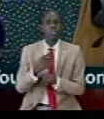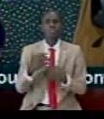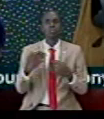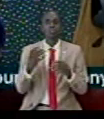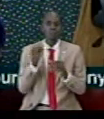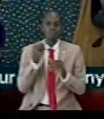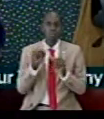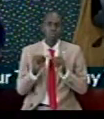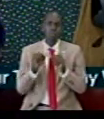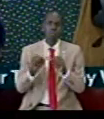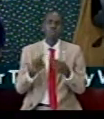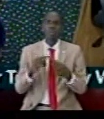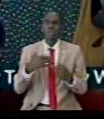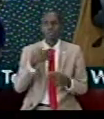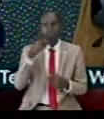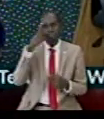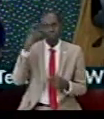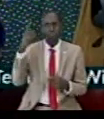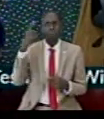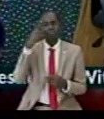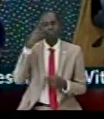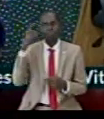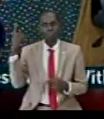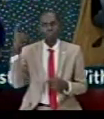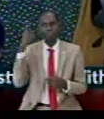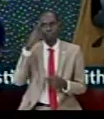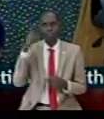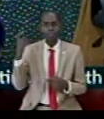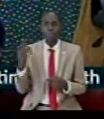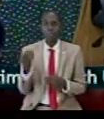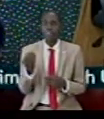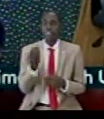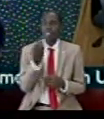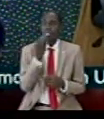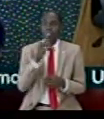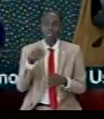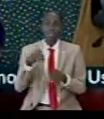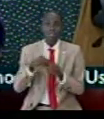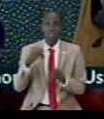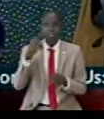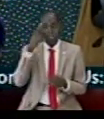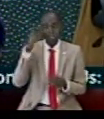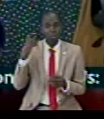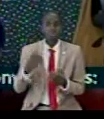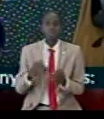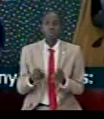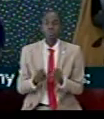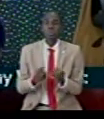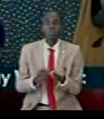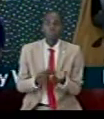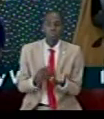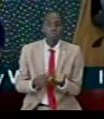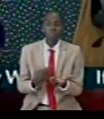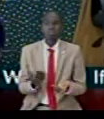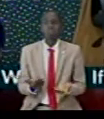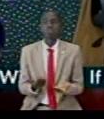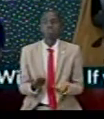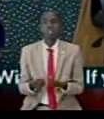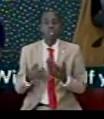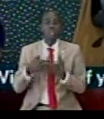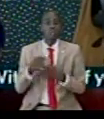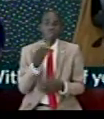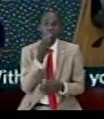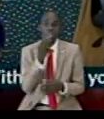dreaming, swimming, eating in the dream, even sometimes. When after